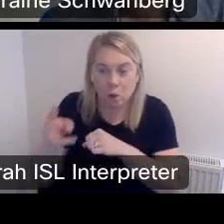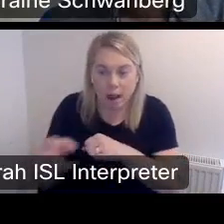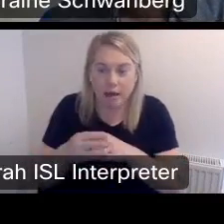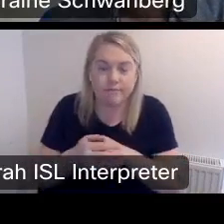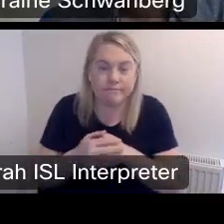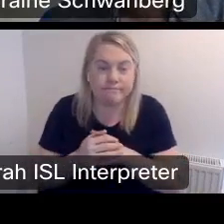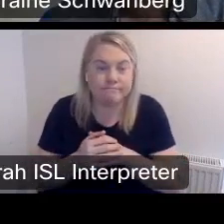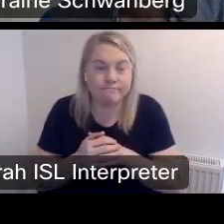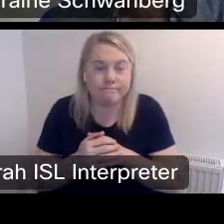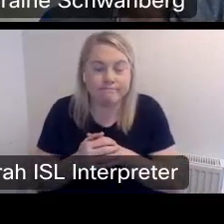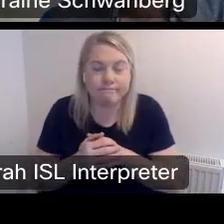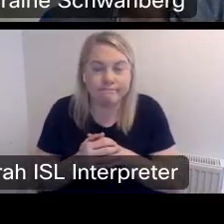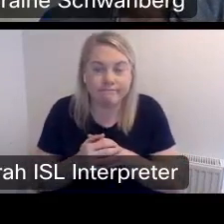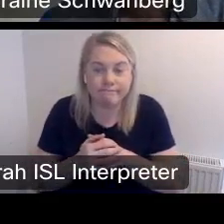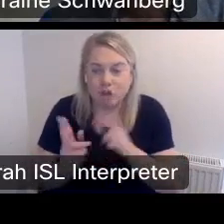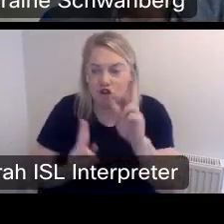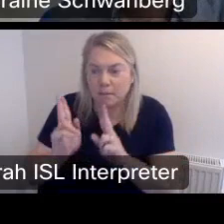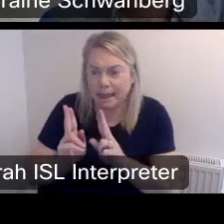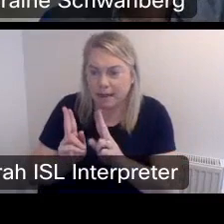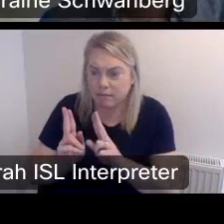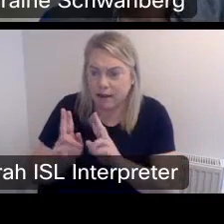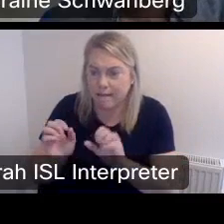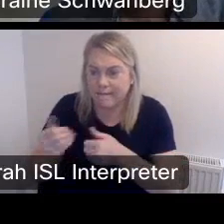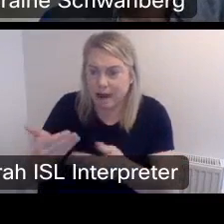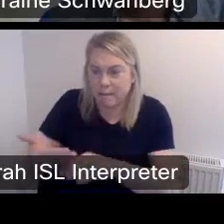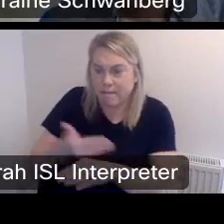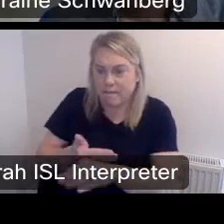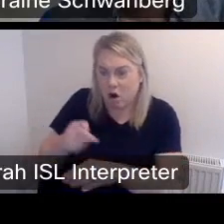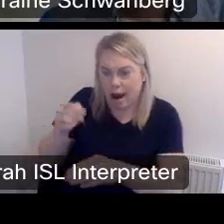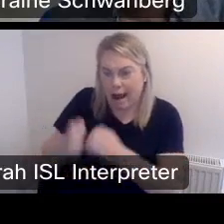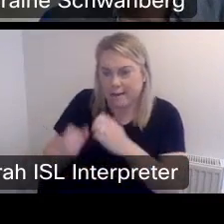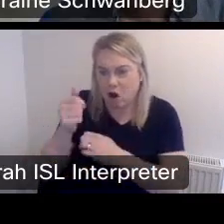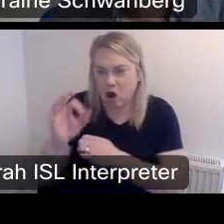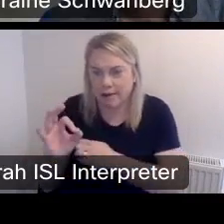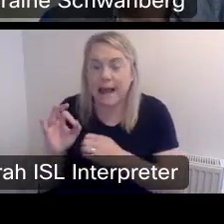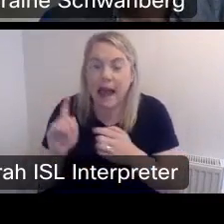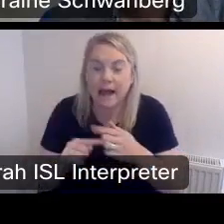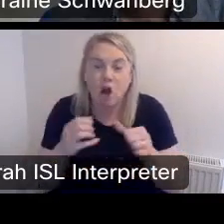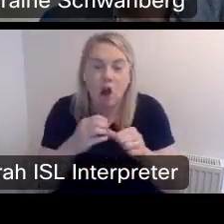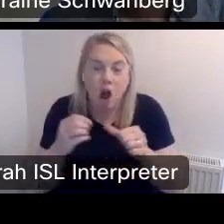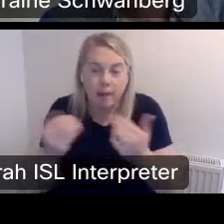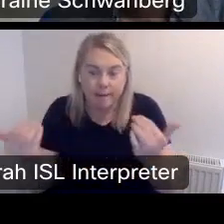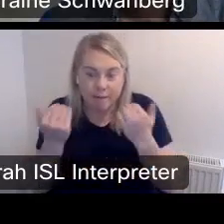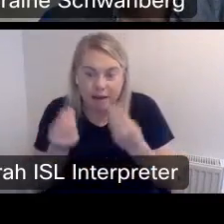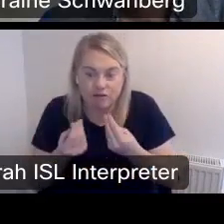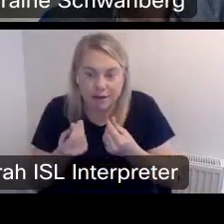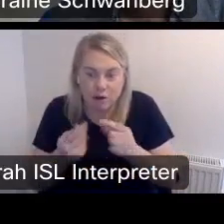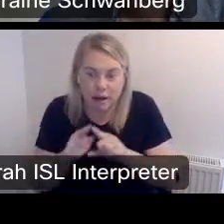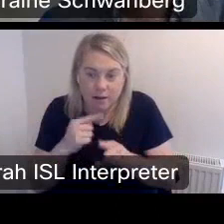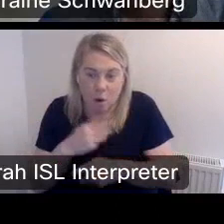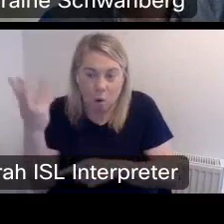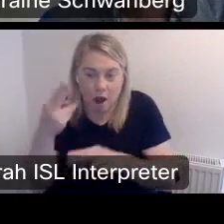It'll be available before the end of the month, and various other resources, so watch this